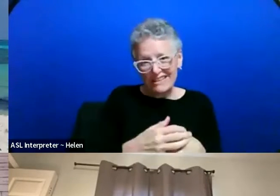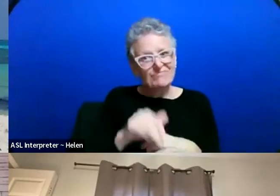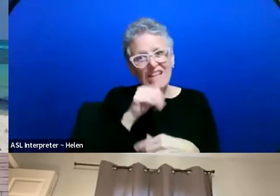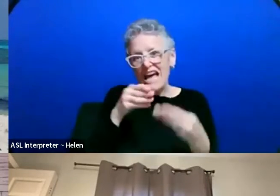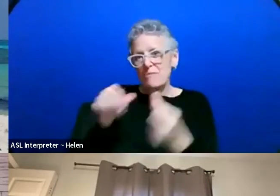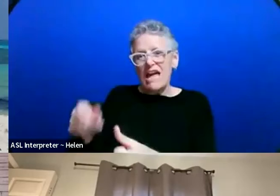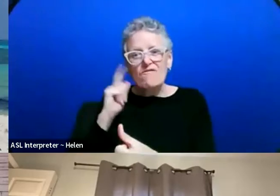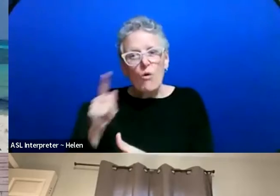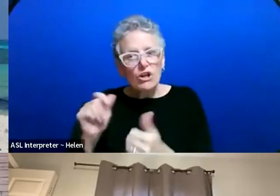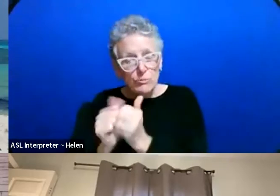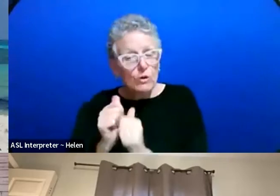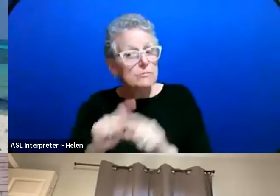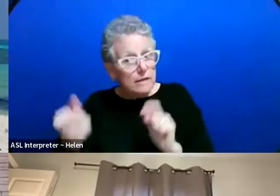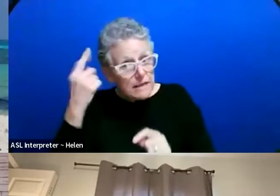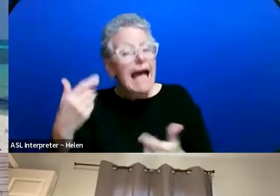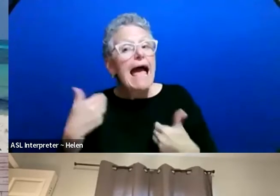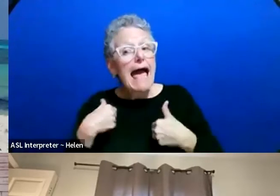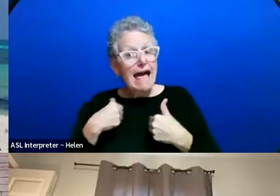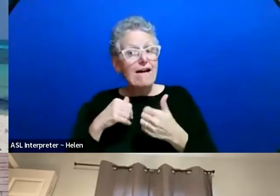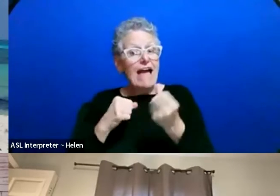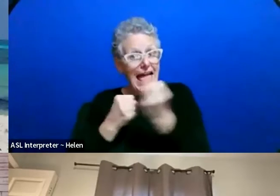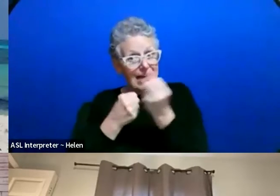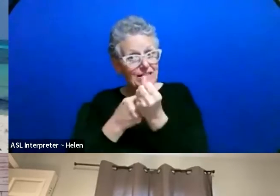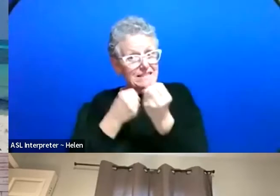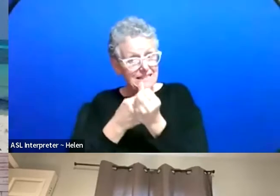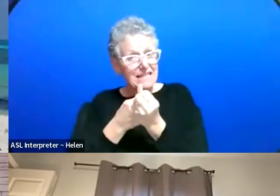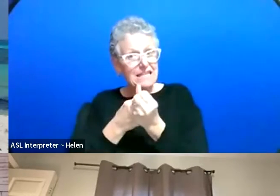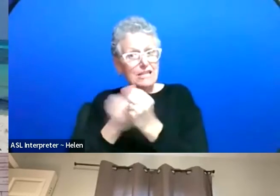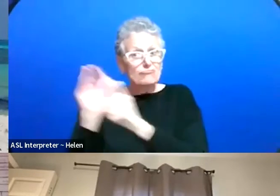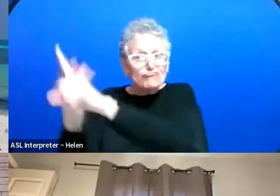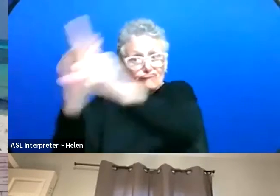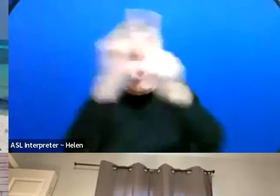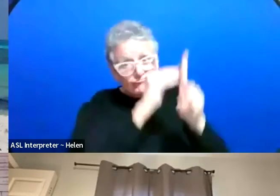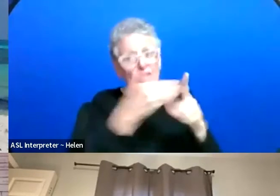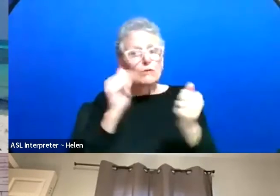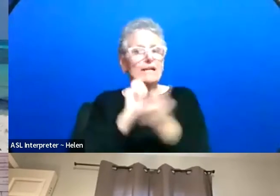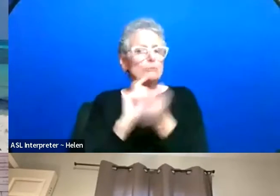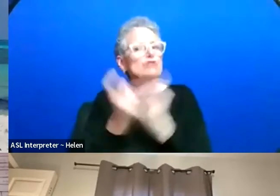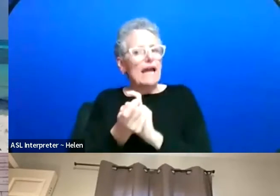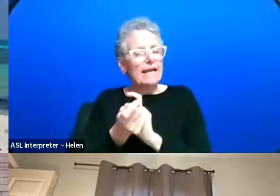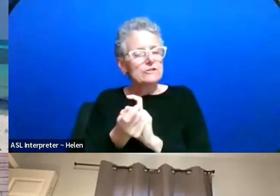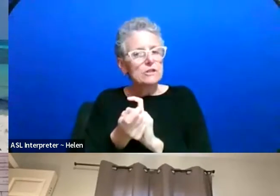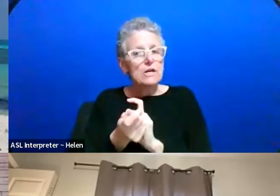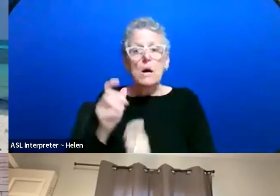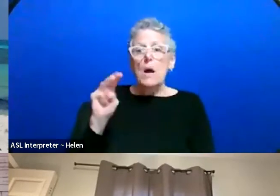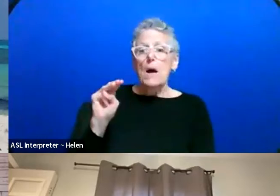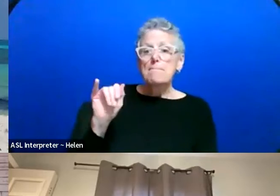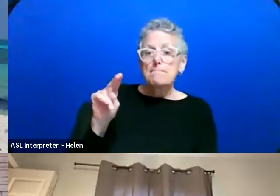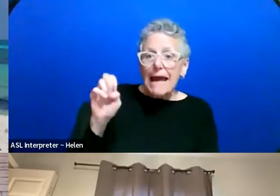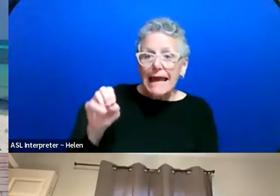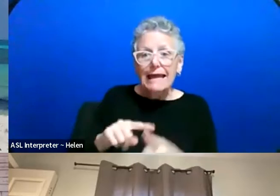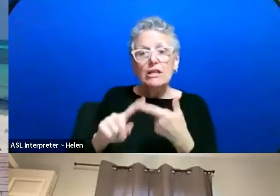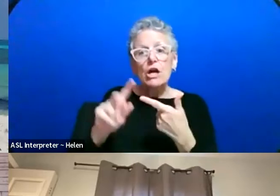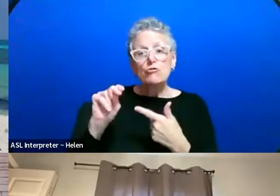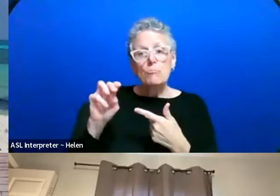there are advocacy campaigns to try to change this. And so the state of Maine, the state of New Mexico,